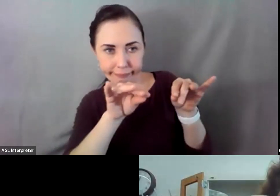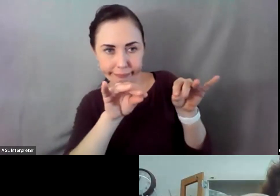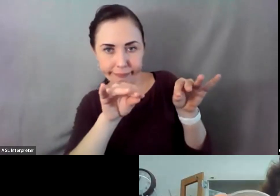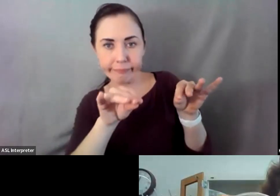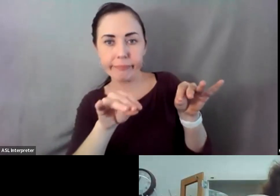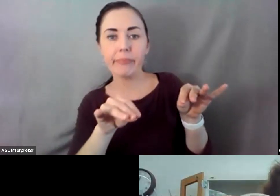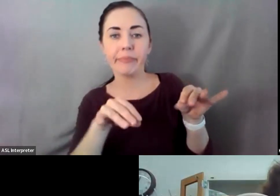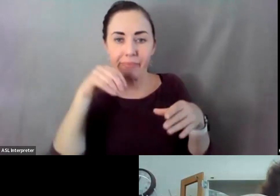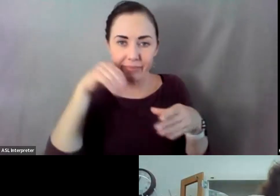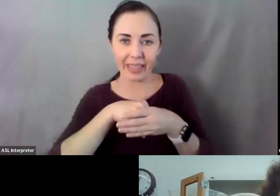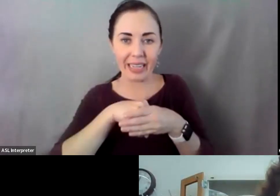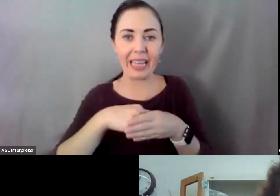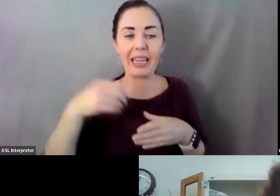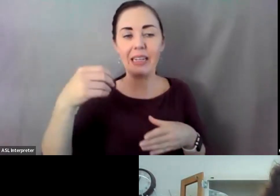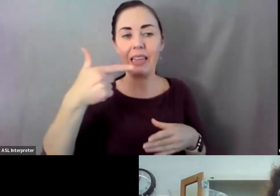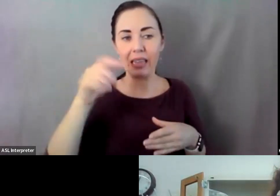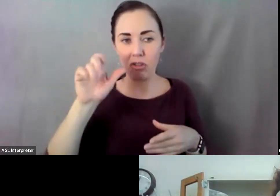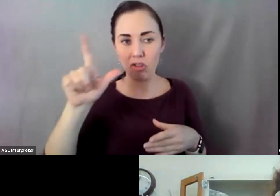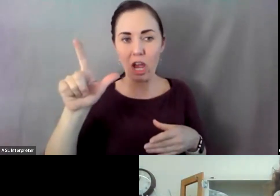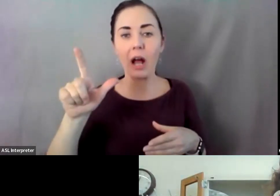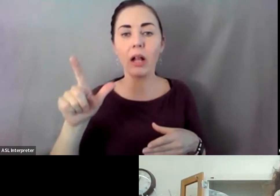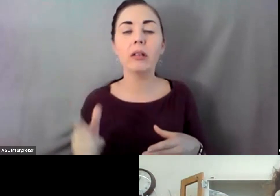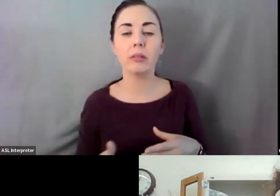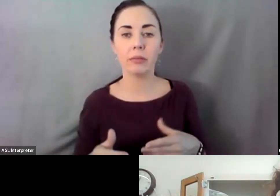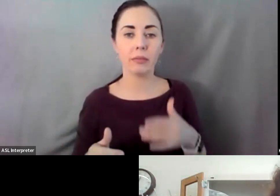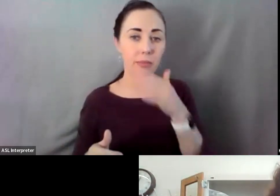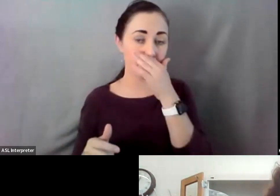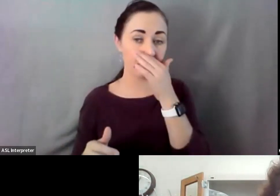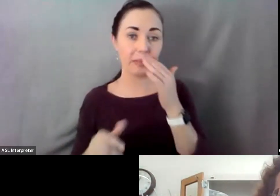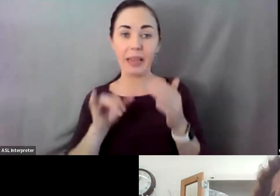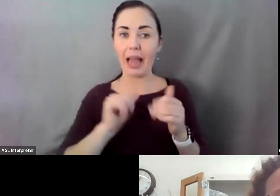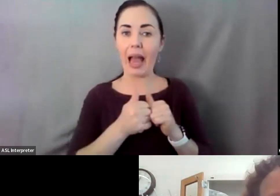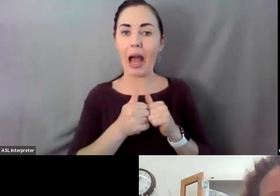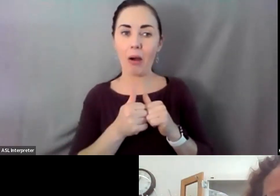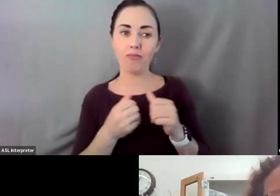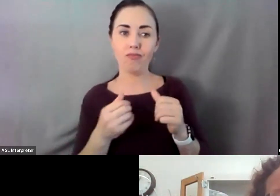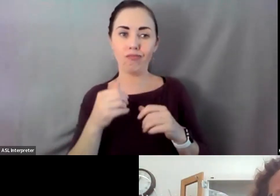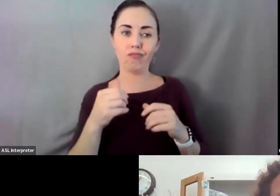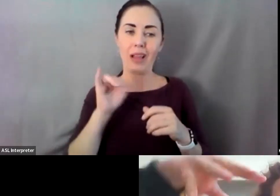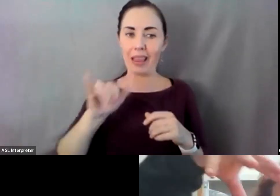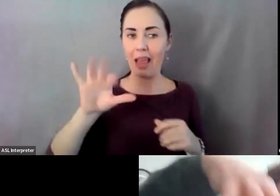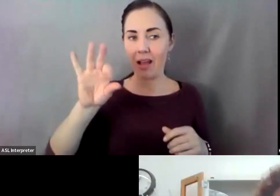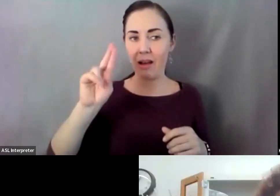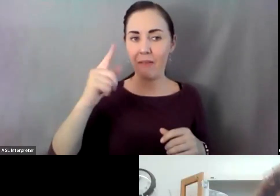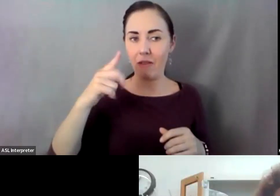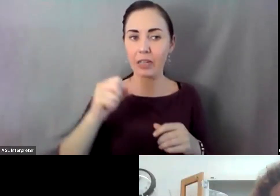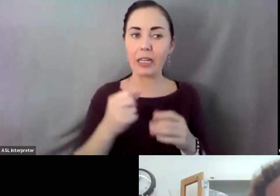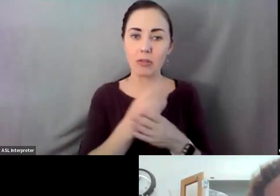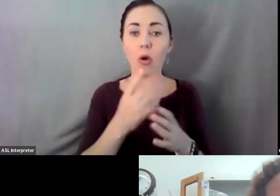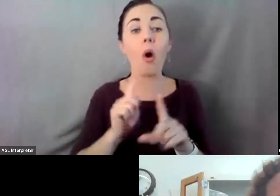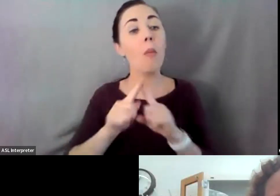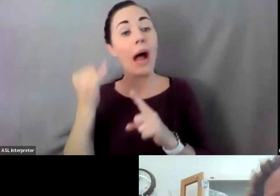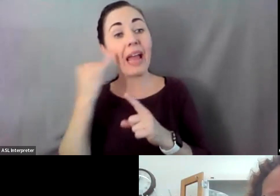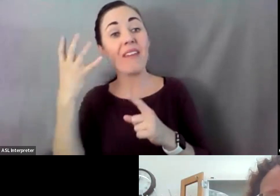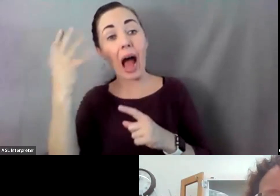into that gelatin surface. And so that's the way that they're growing right now. And so if they were in soil, they'd be down in the